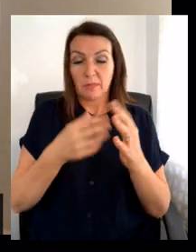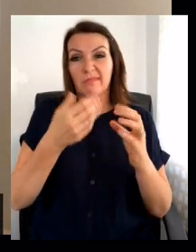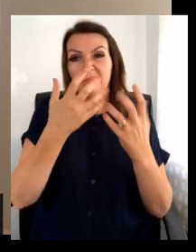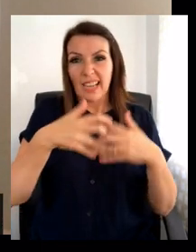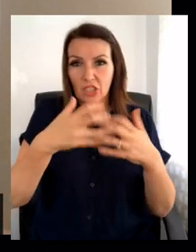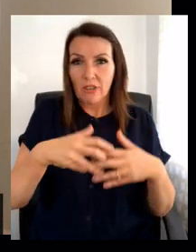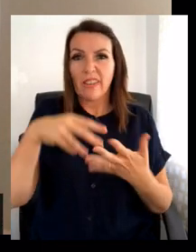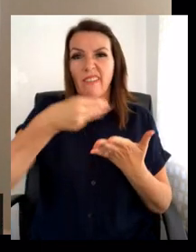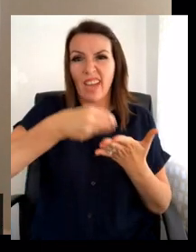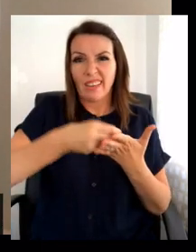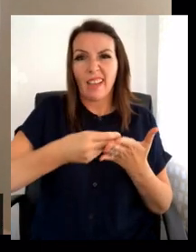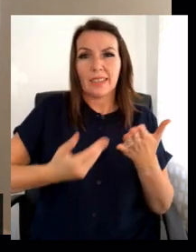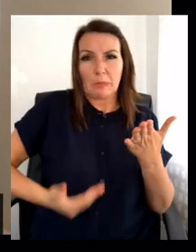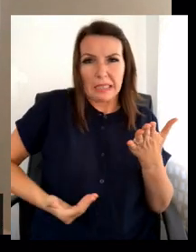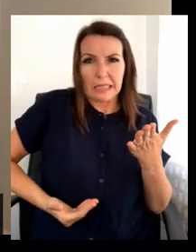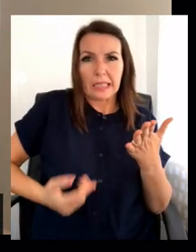IT,